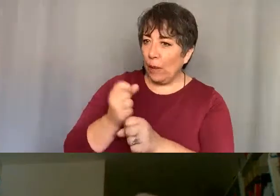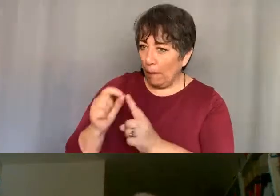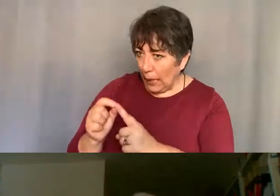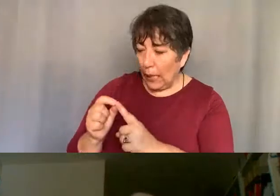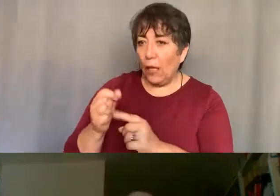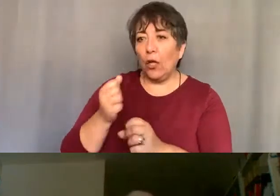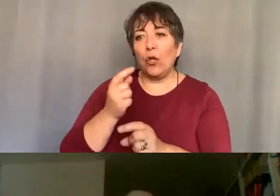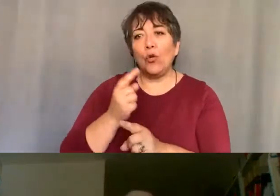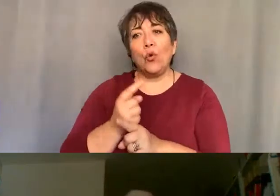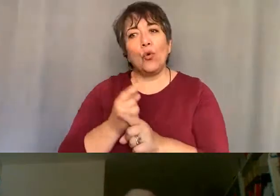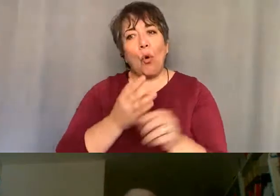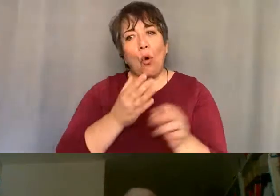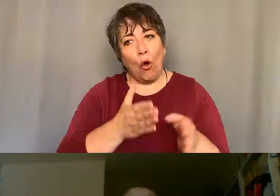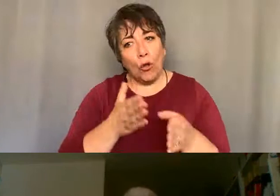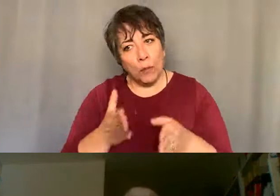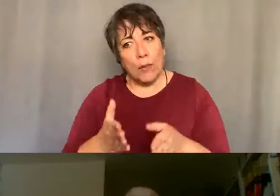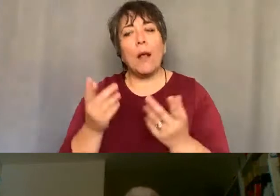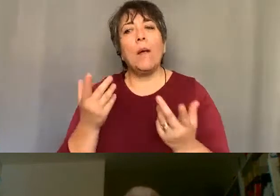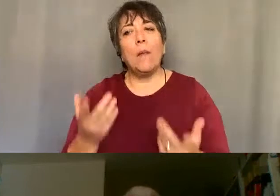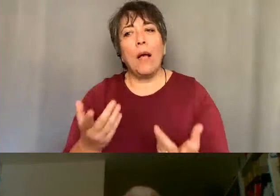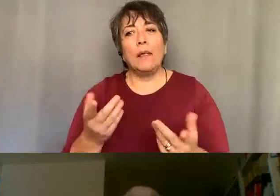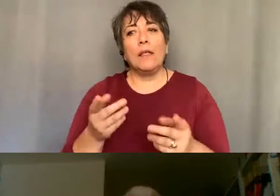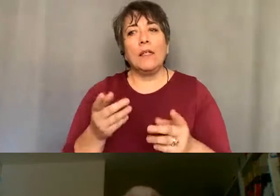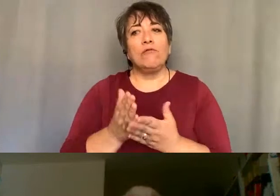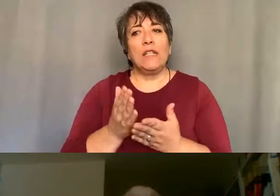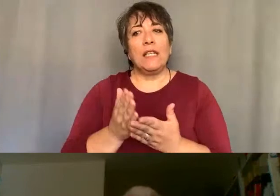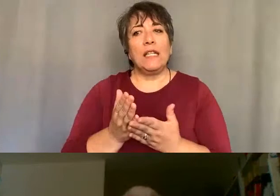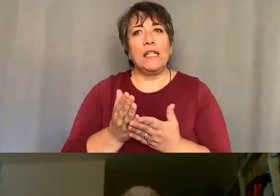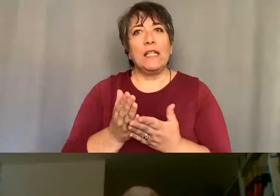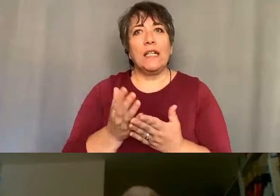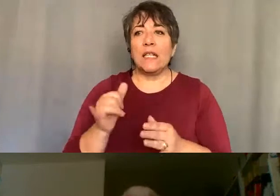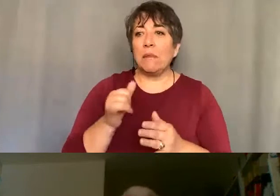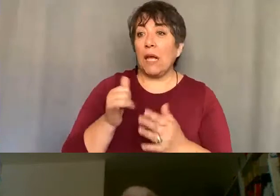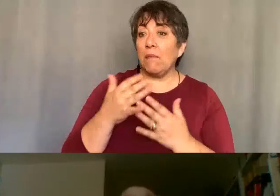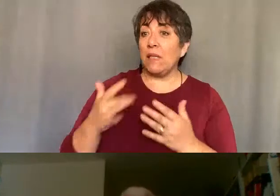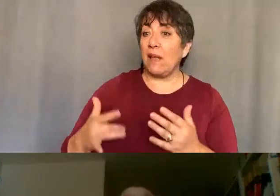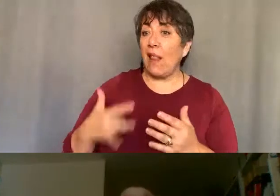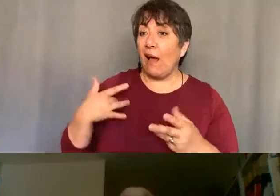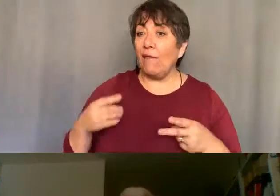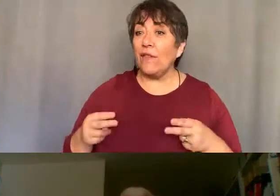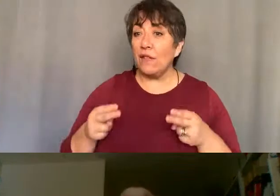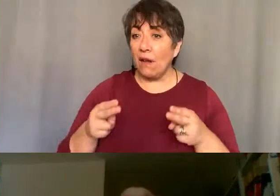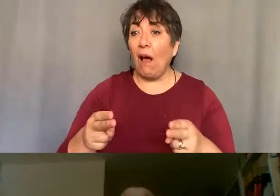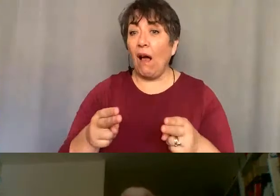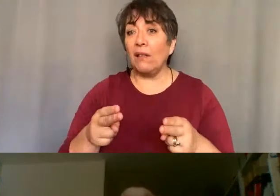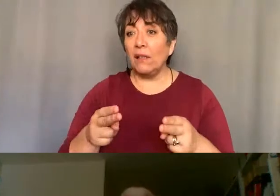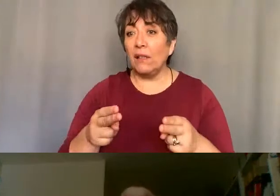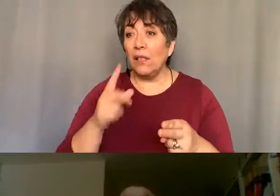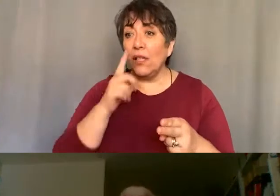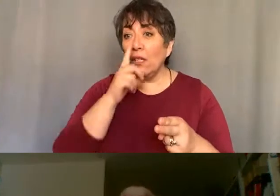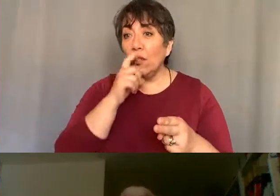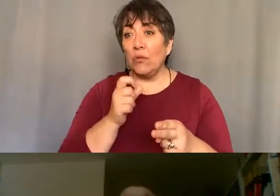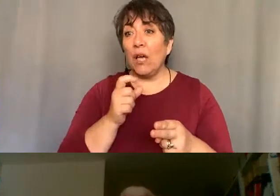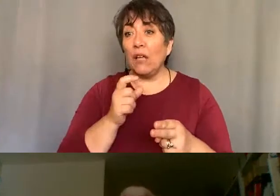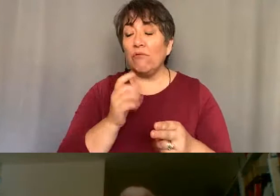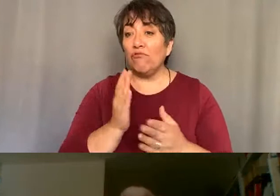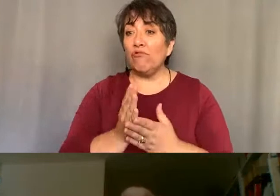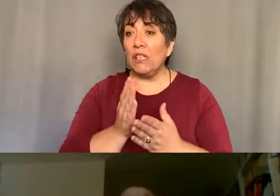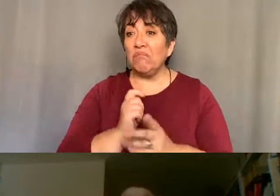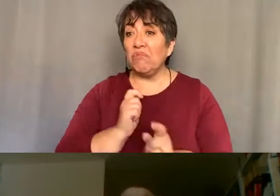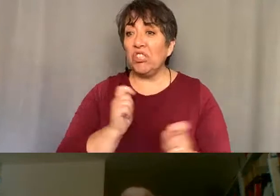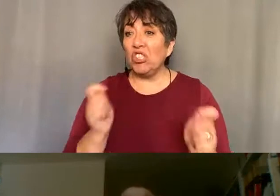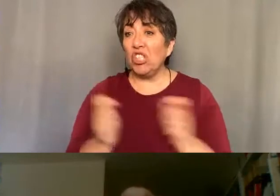And also, you know, often there's lots of things, lifestyle prevention, you know, you can make a real difference around